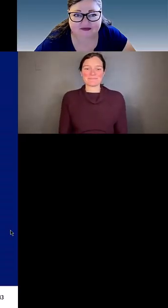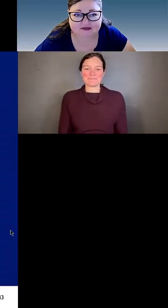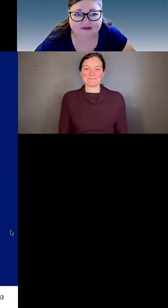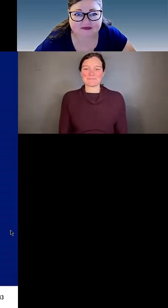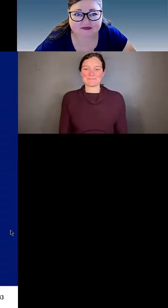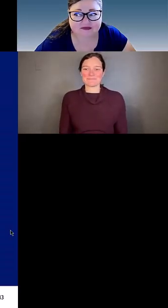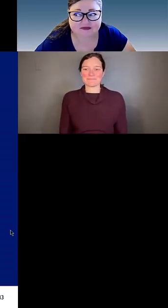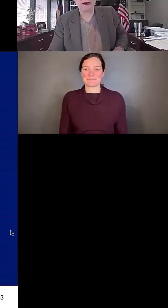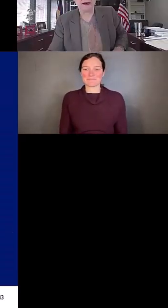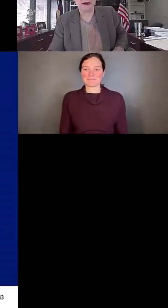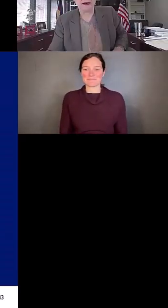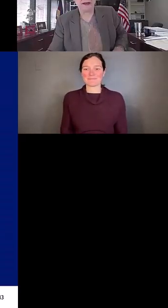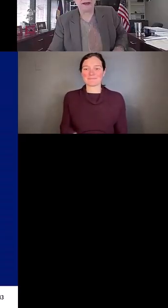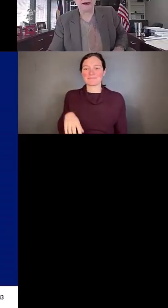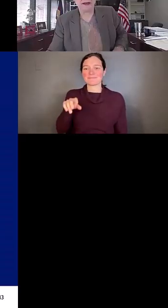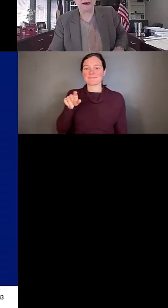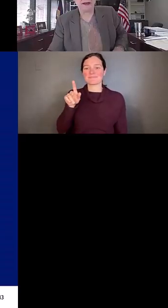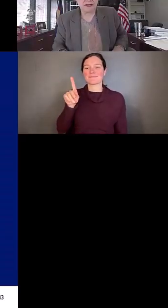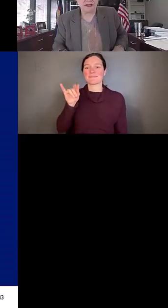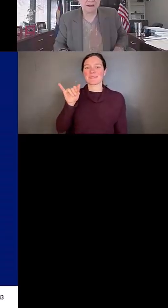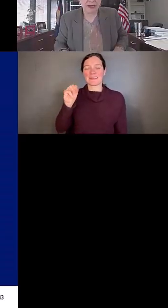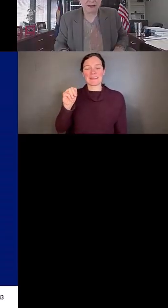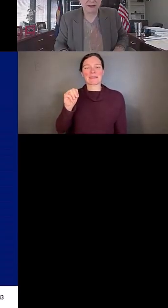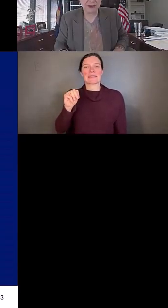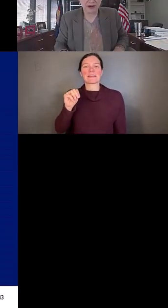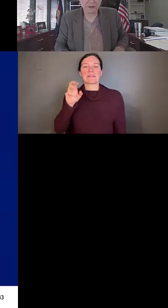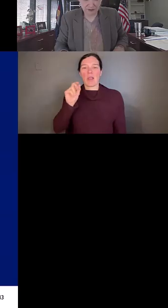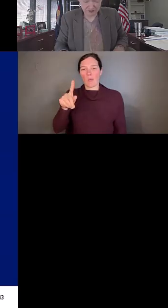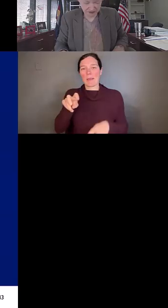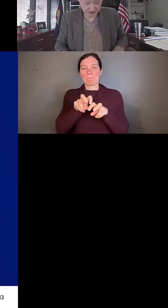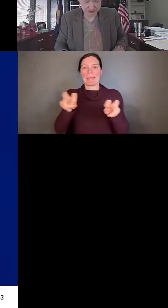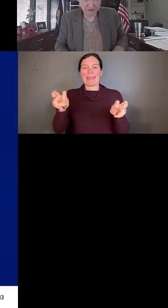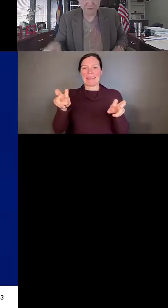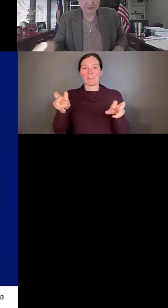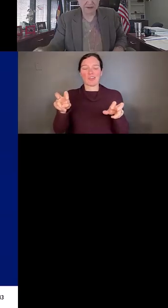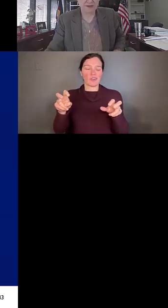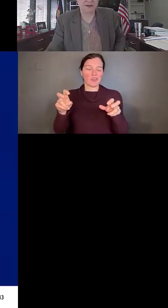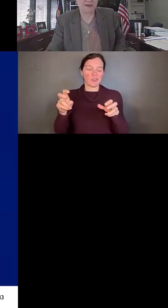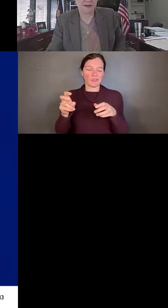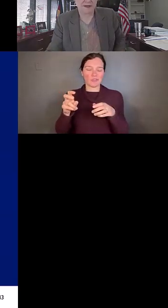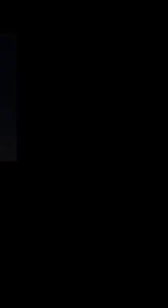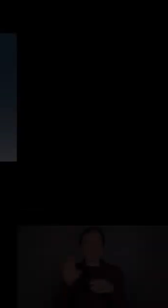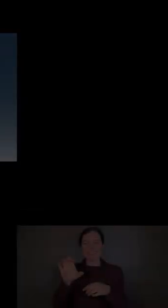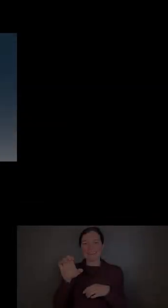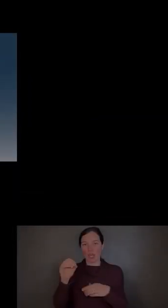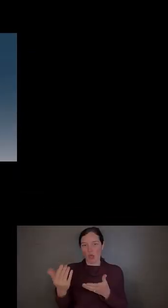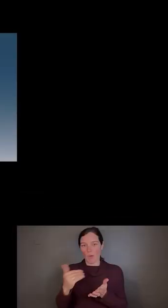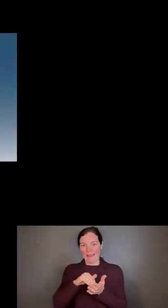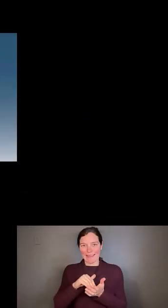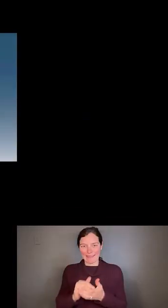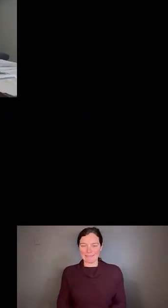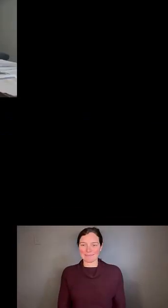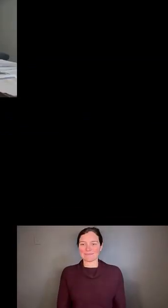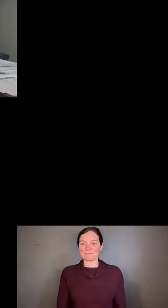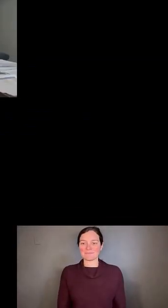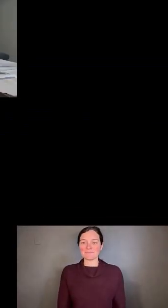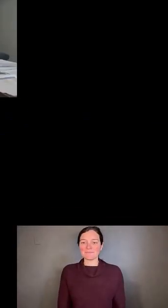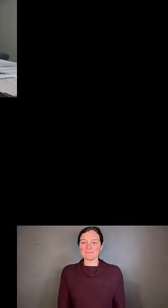you, Kristen. Let's bring Kelly, please bring our panel back on of our hospital CEOs.